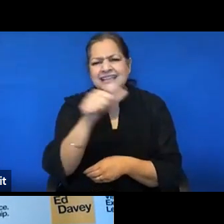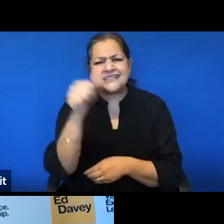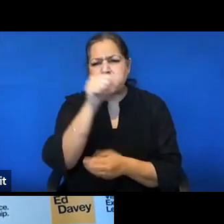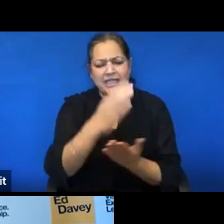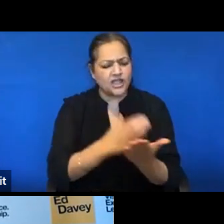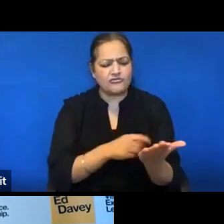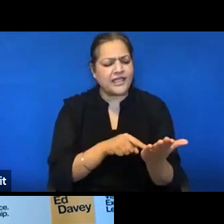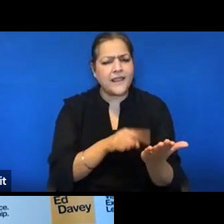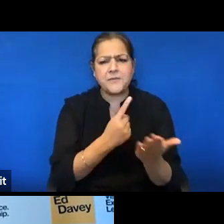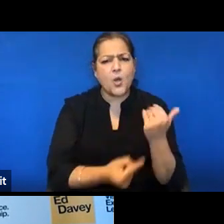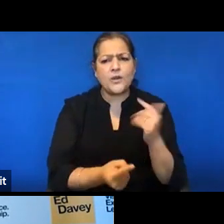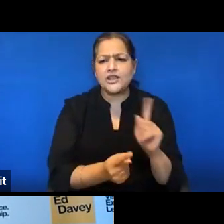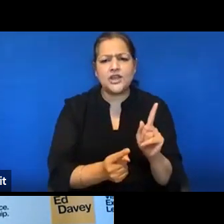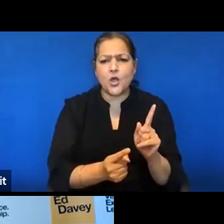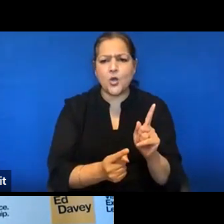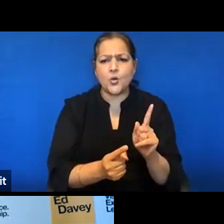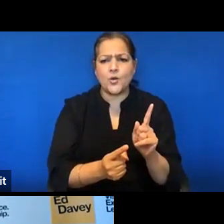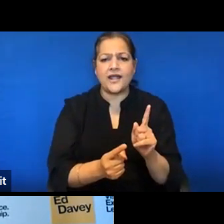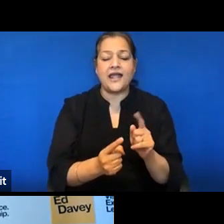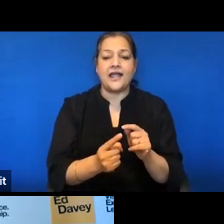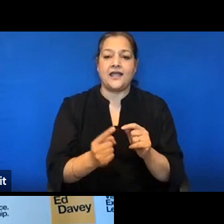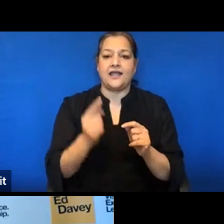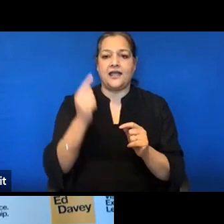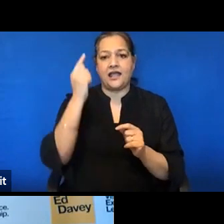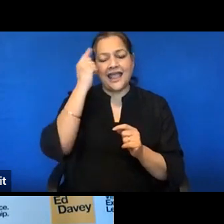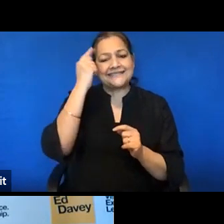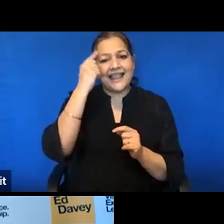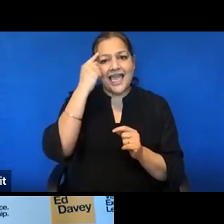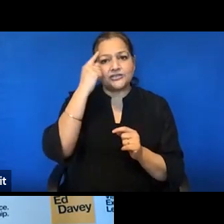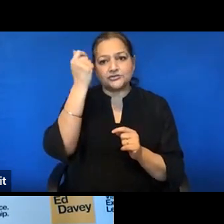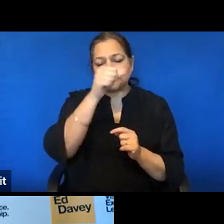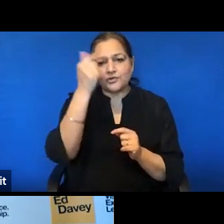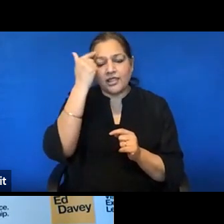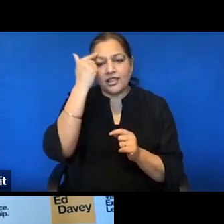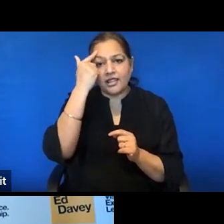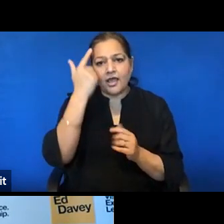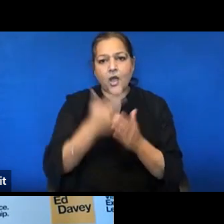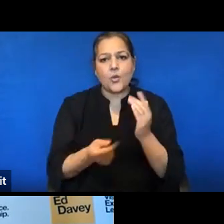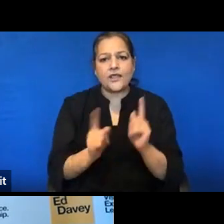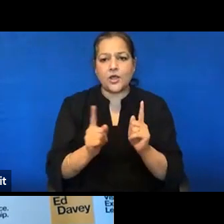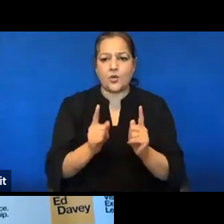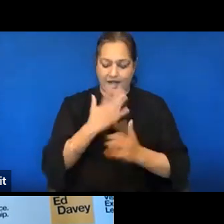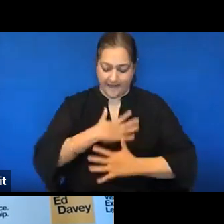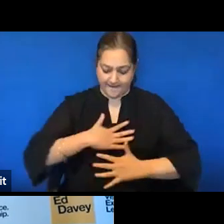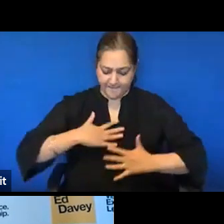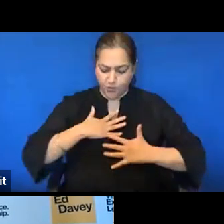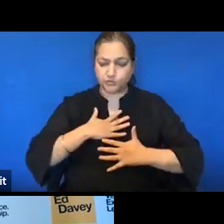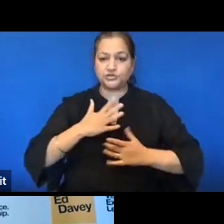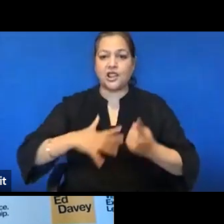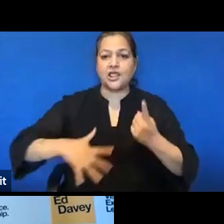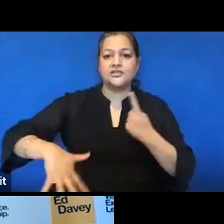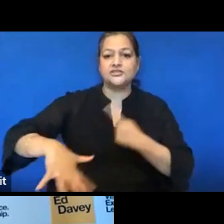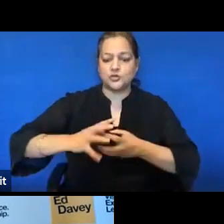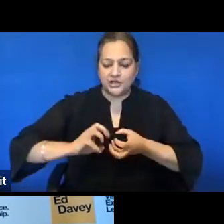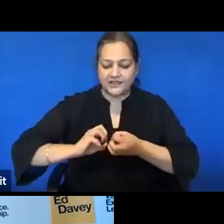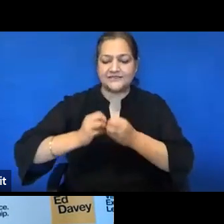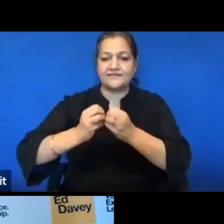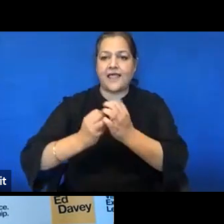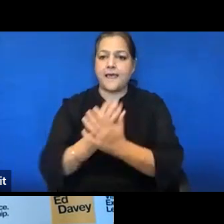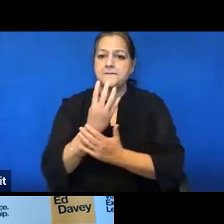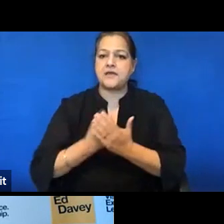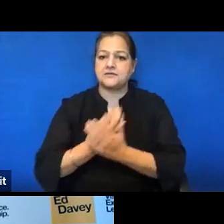that development is not just intellectual, it's also about the emotional and social development of children.